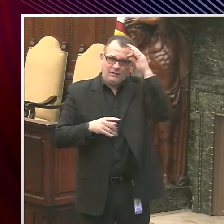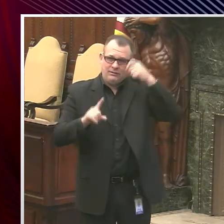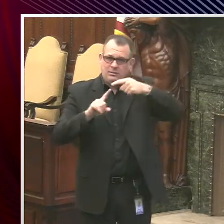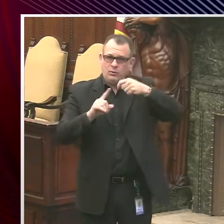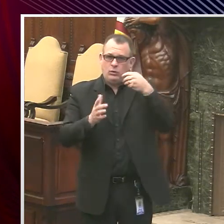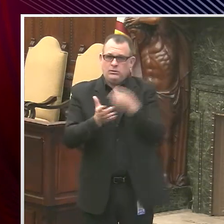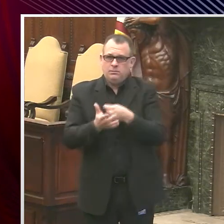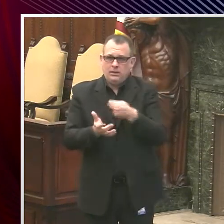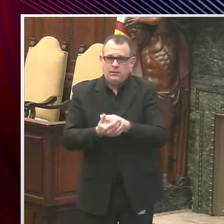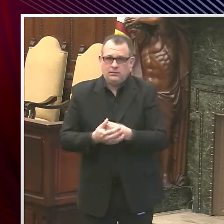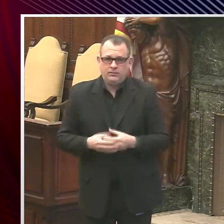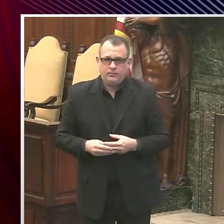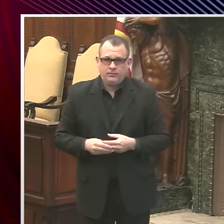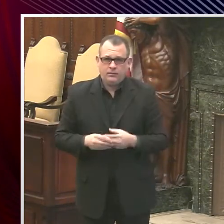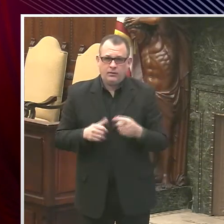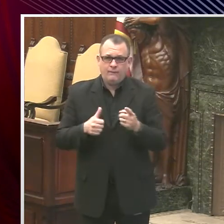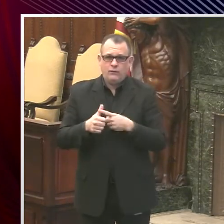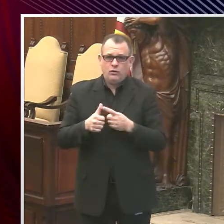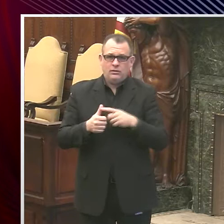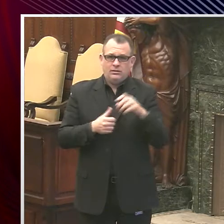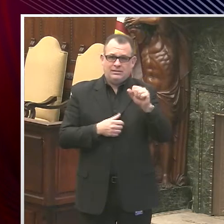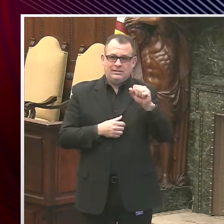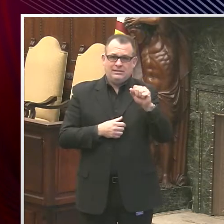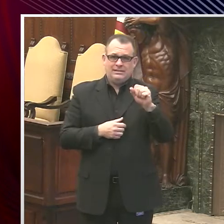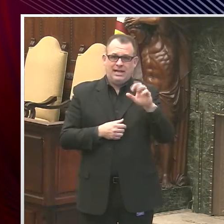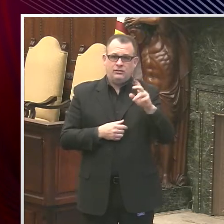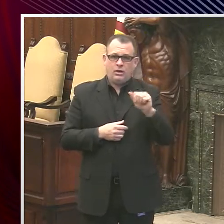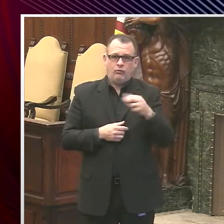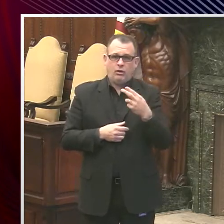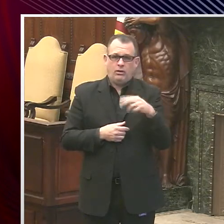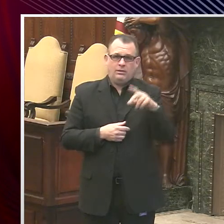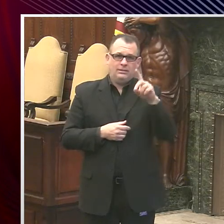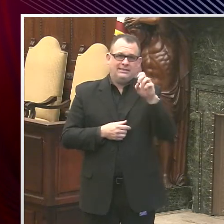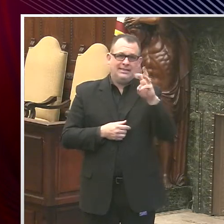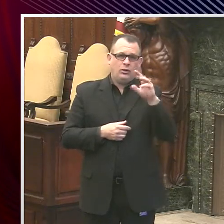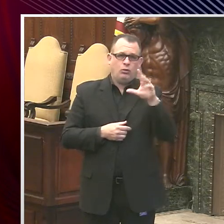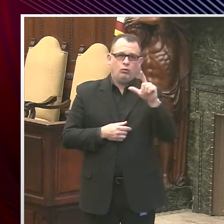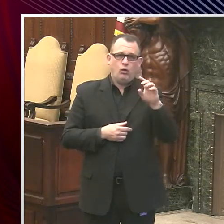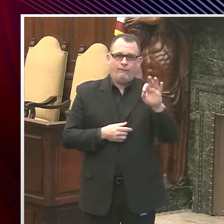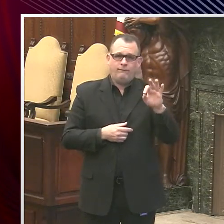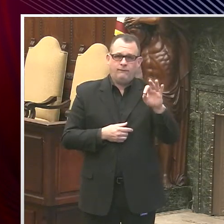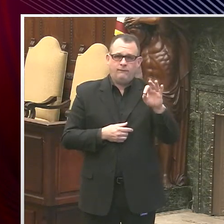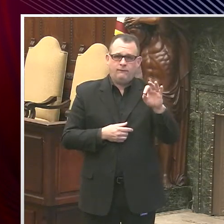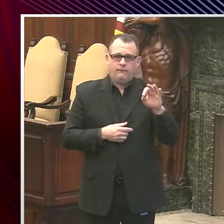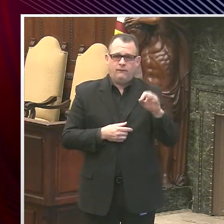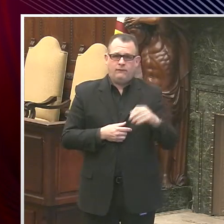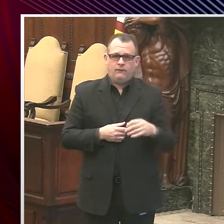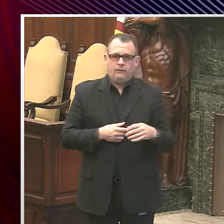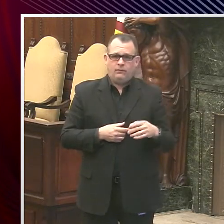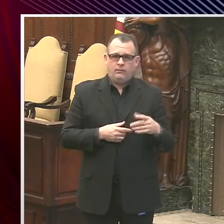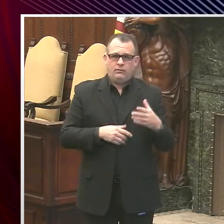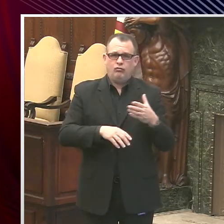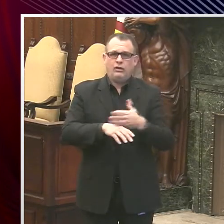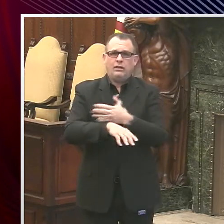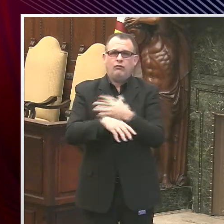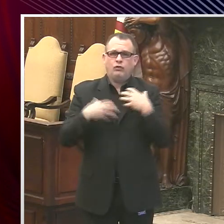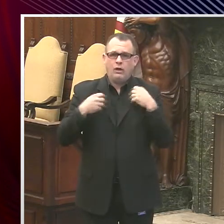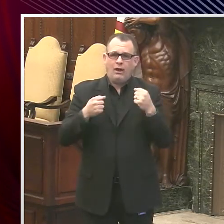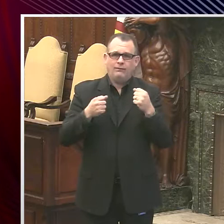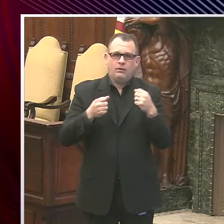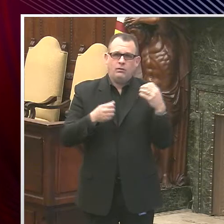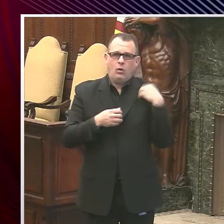package. First up is Sarah DeWolf, who is the Recovery Officer for the City of Philadelphia and Deputy Finance Director